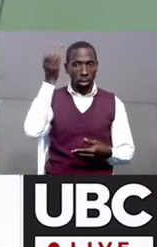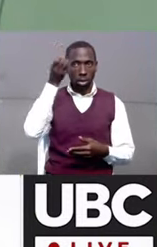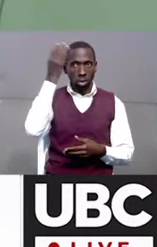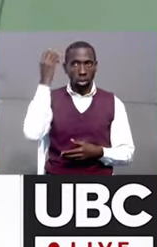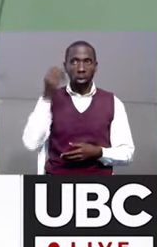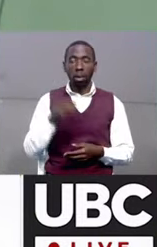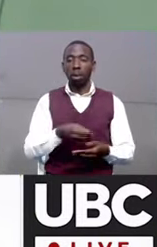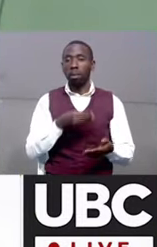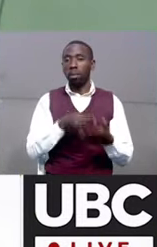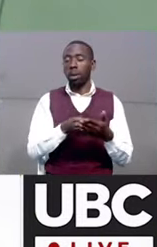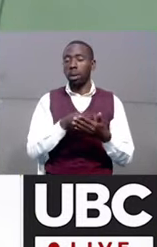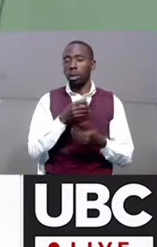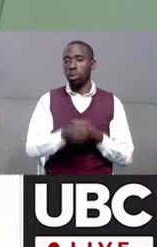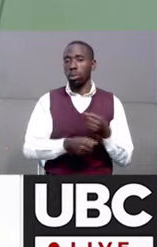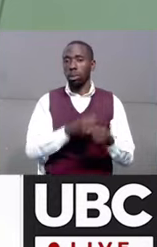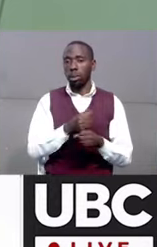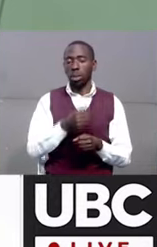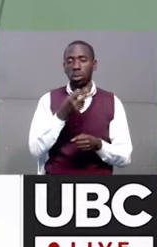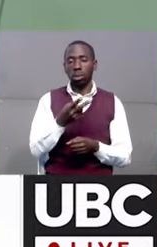for financial year